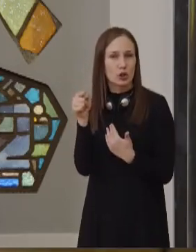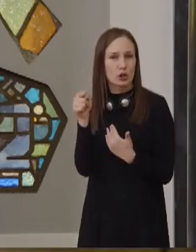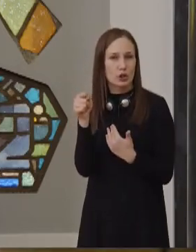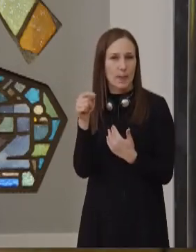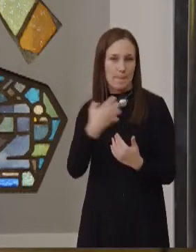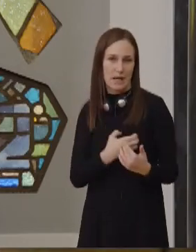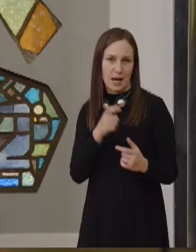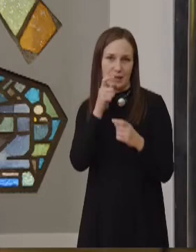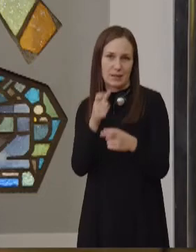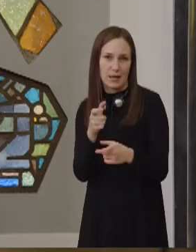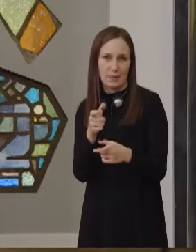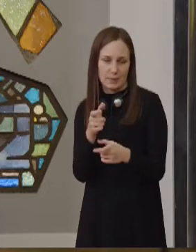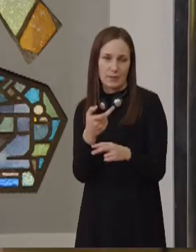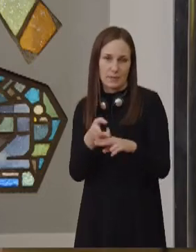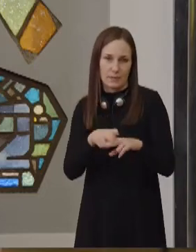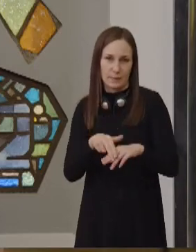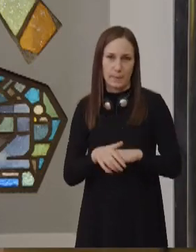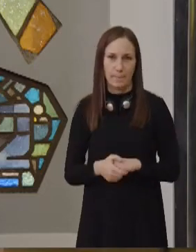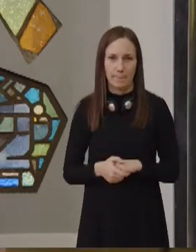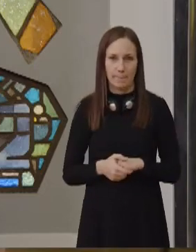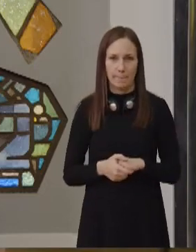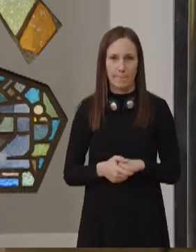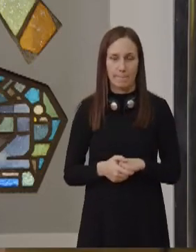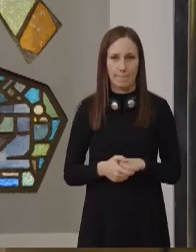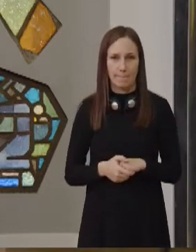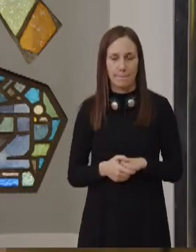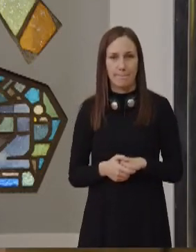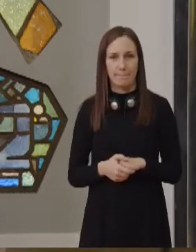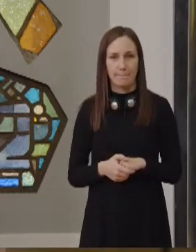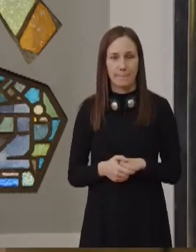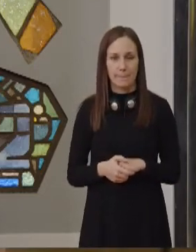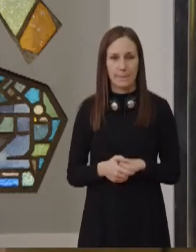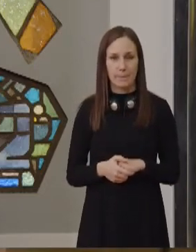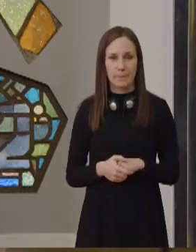ideological aspect, because this is the answer might be.